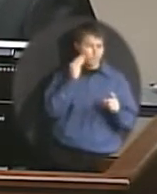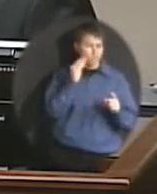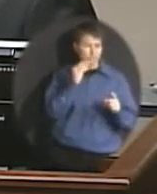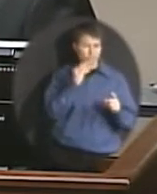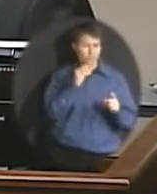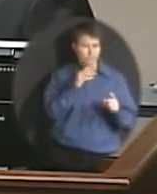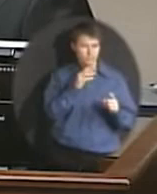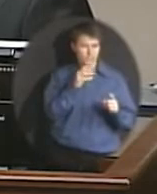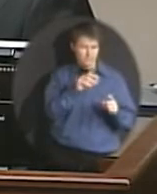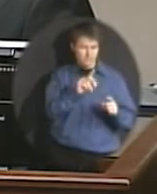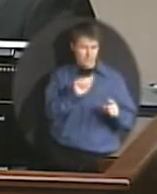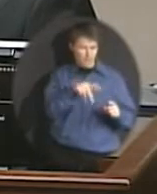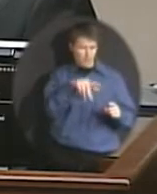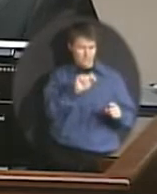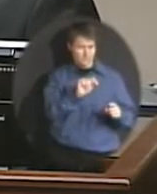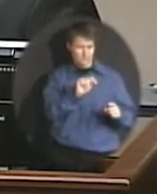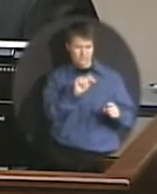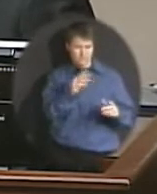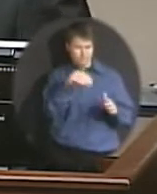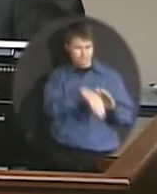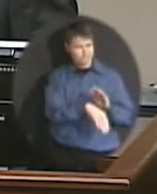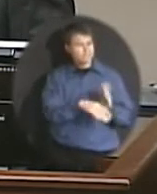at 17–19%.